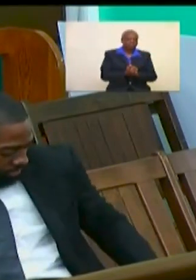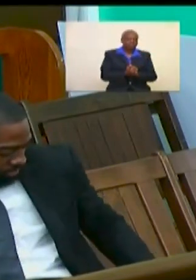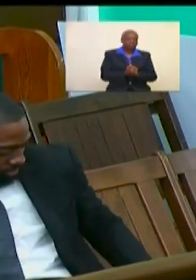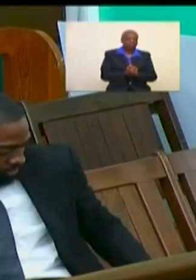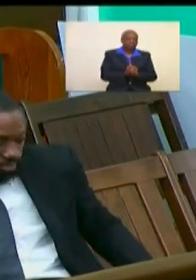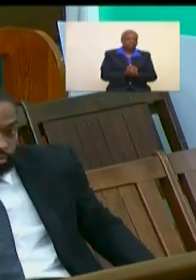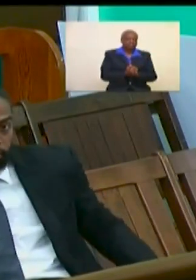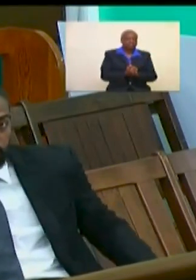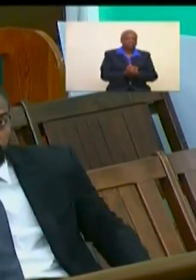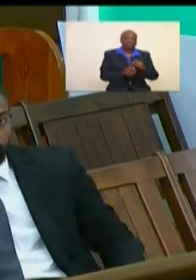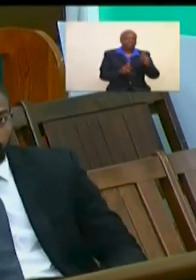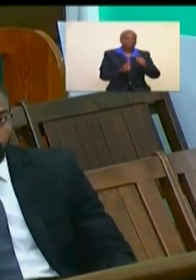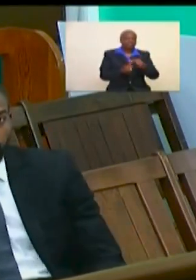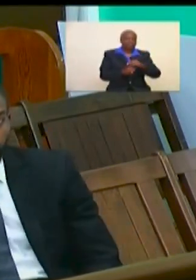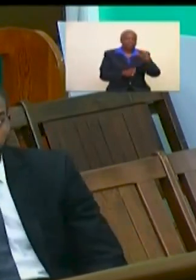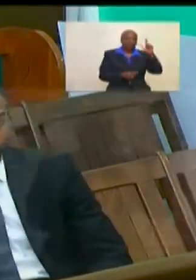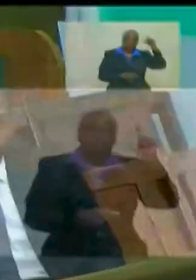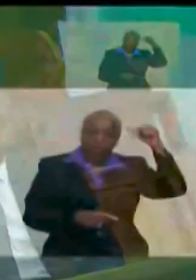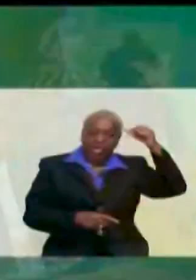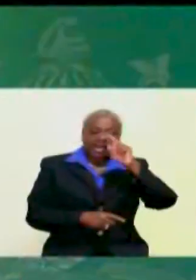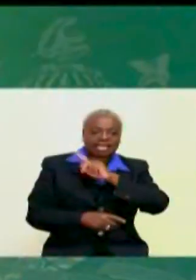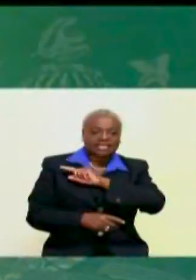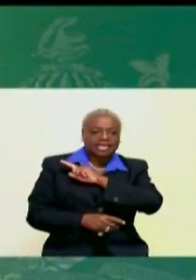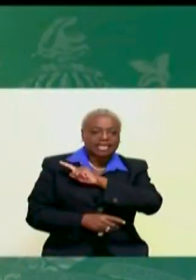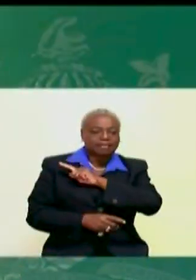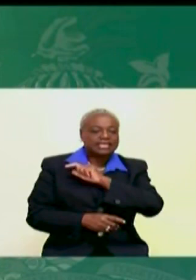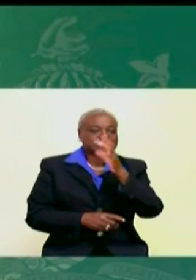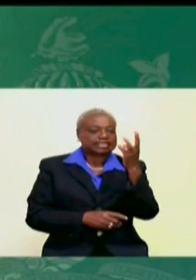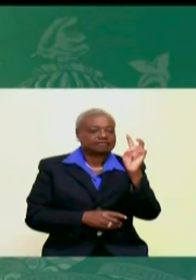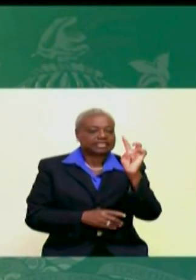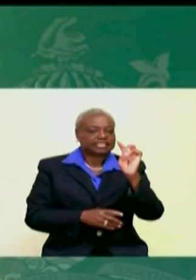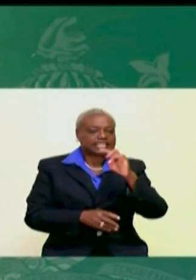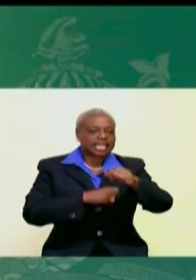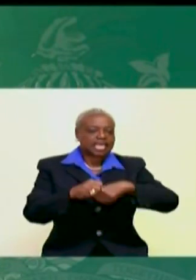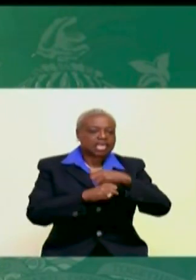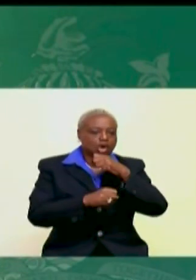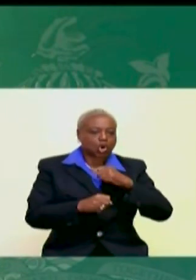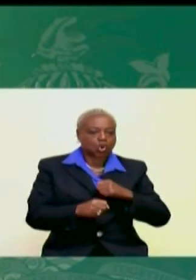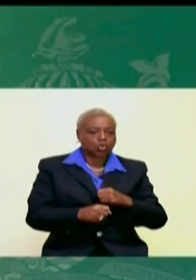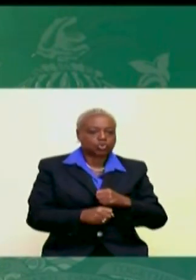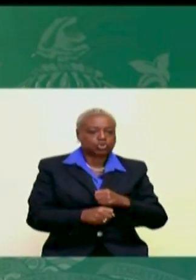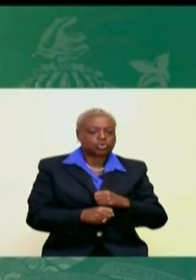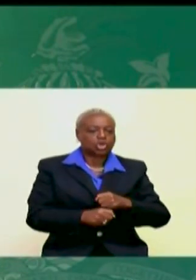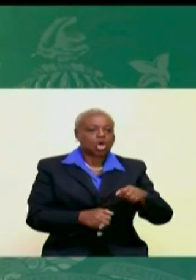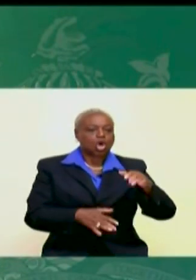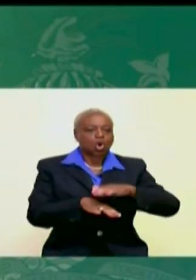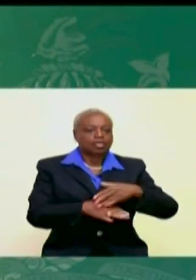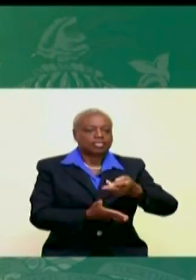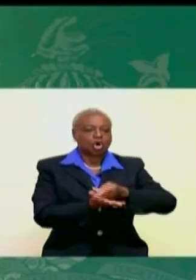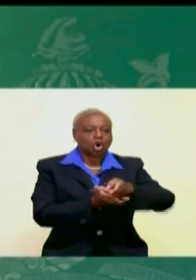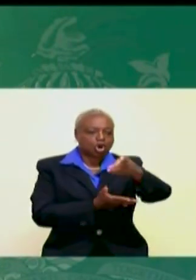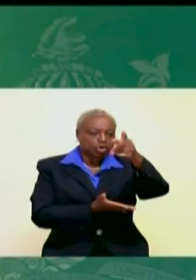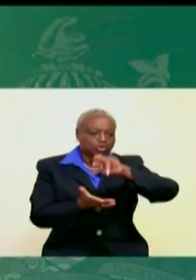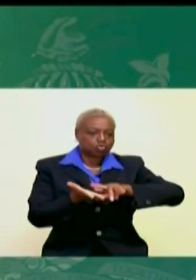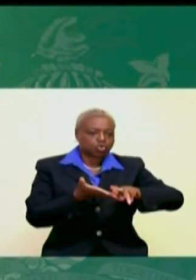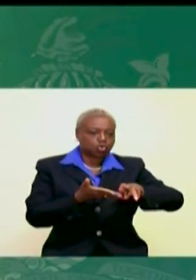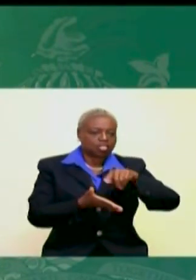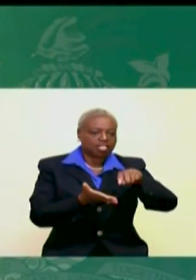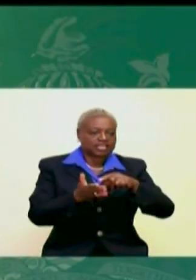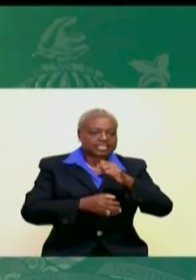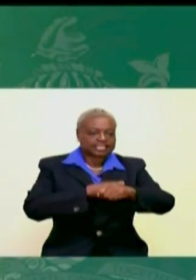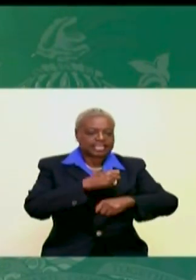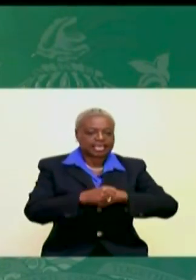To Quade Leslie, my 17-year-old, who was also on the honor roll this year and